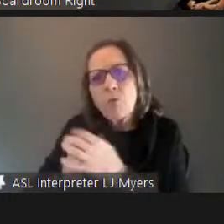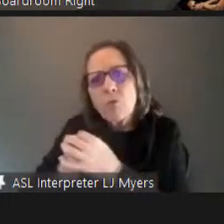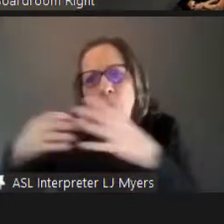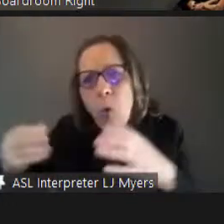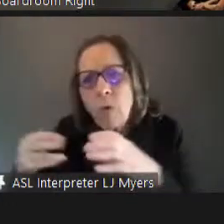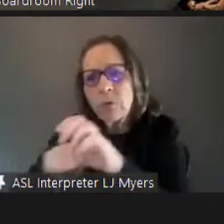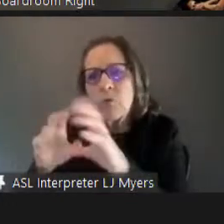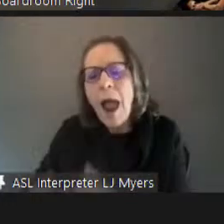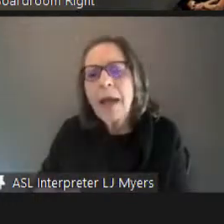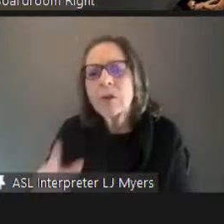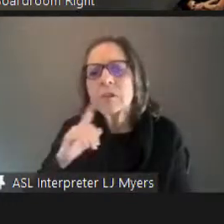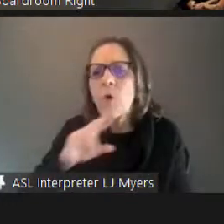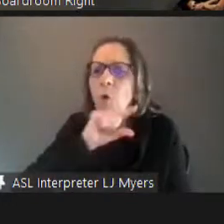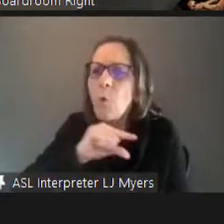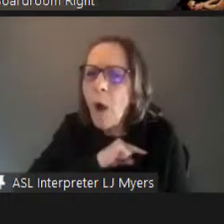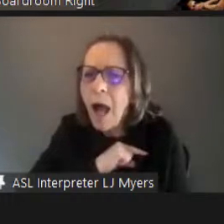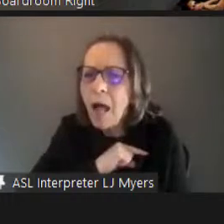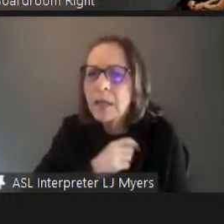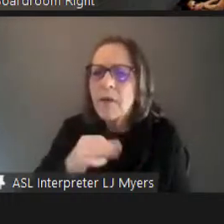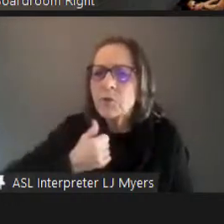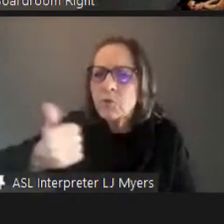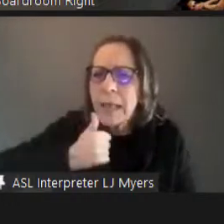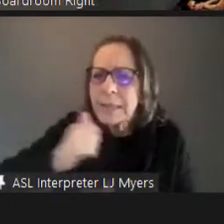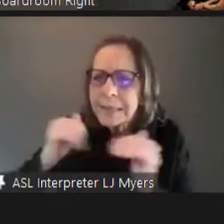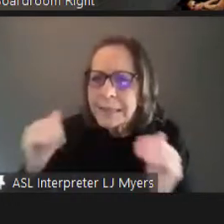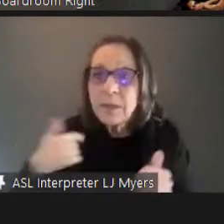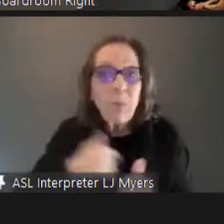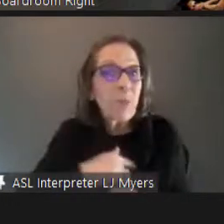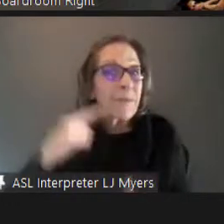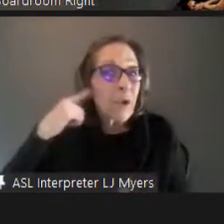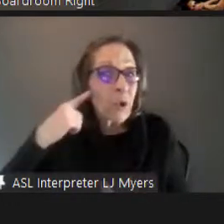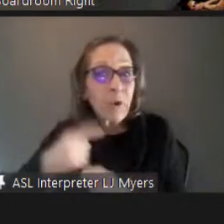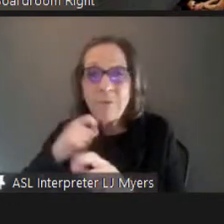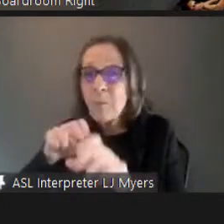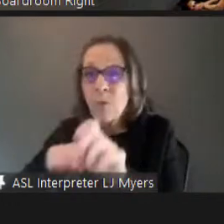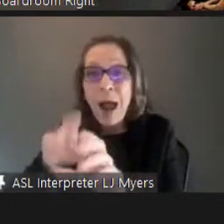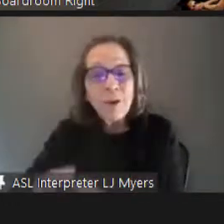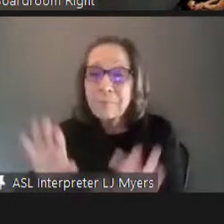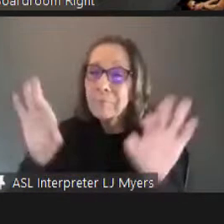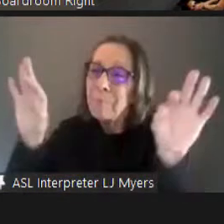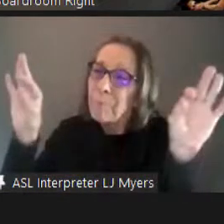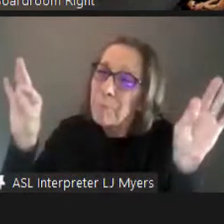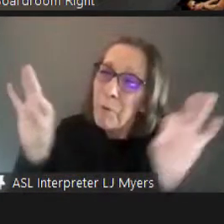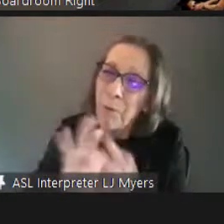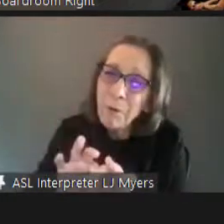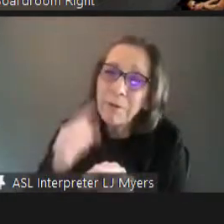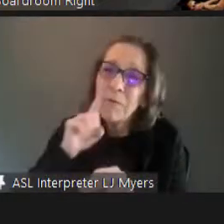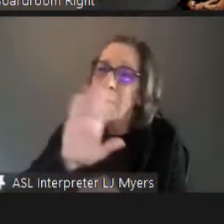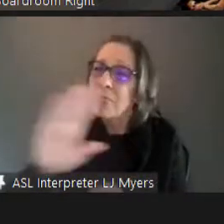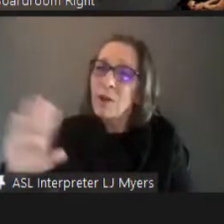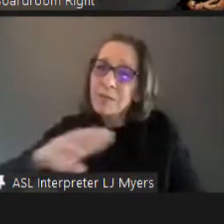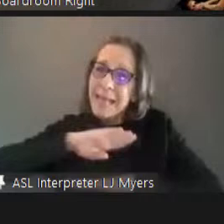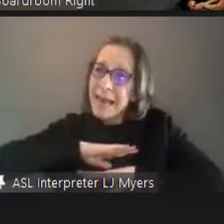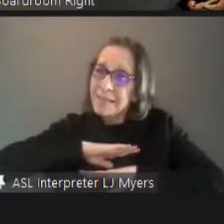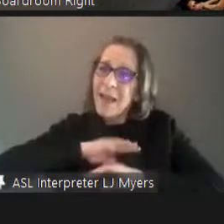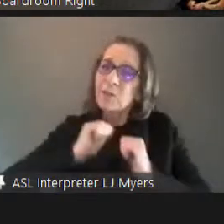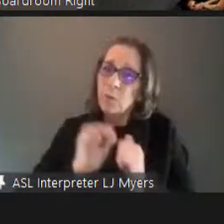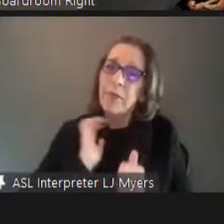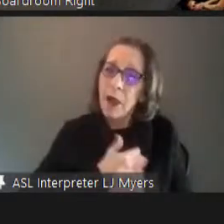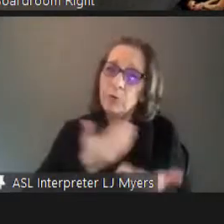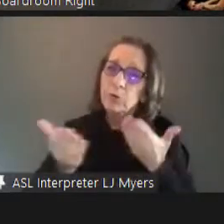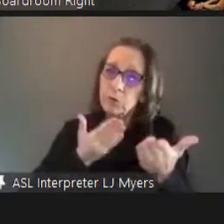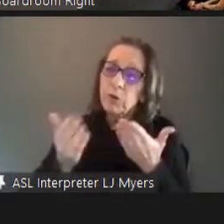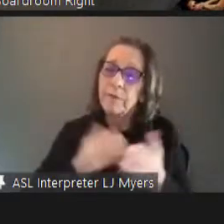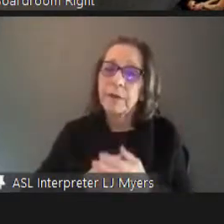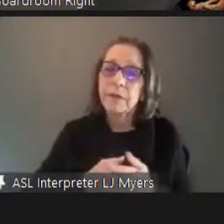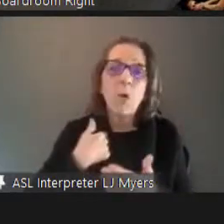transit. And we've heard from our riders in our customer surveys, it's essential to customer satisfaction with our service.